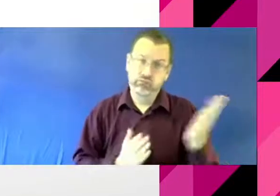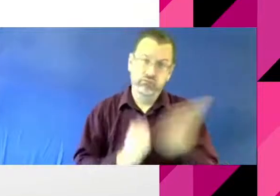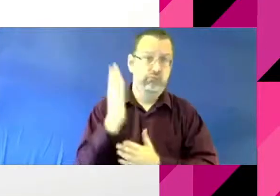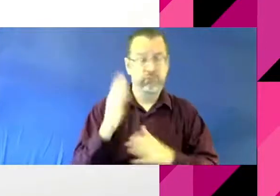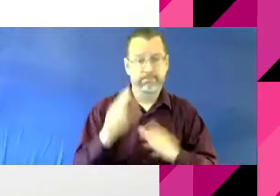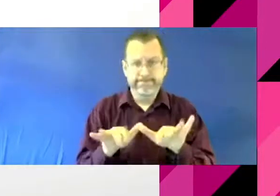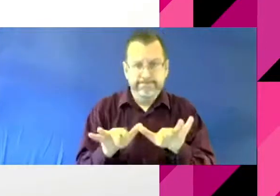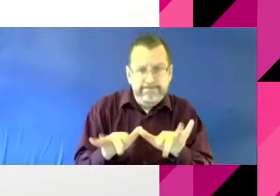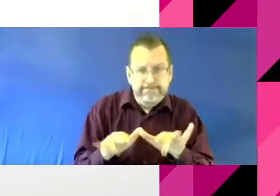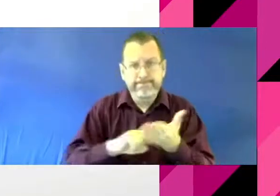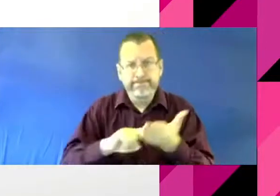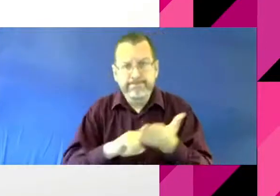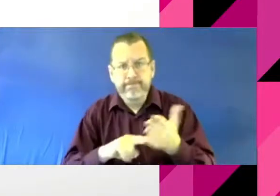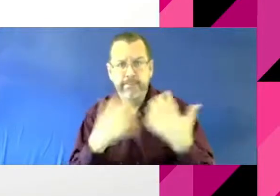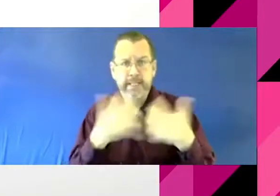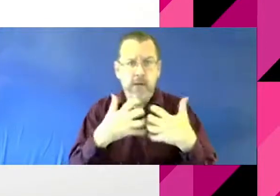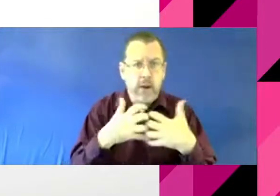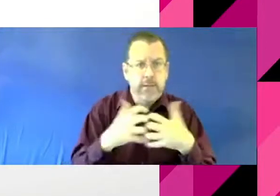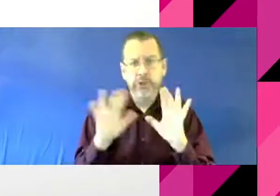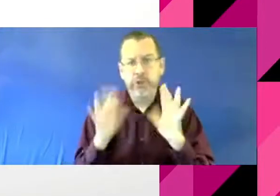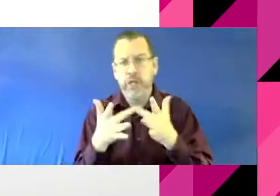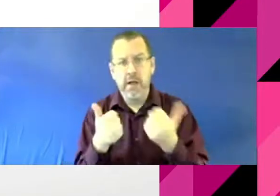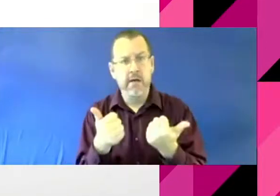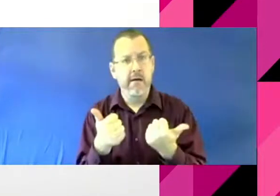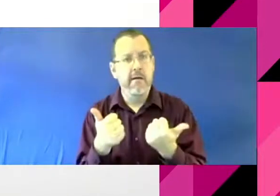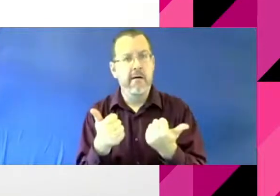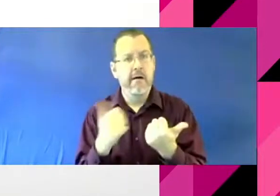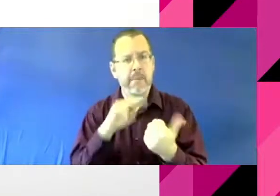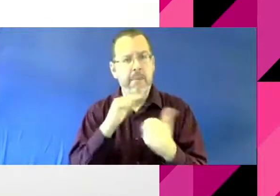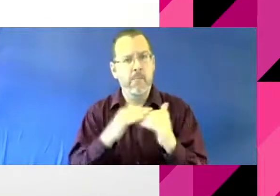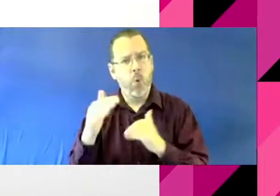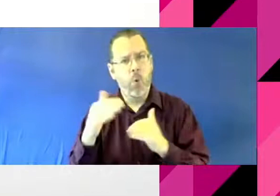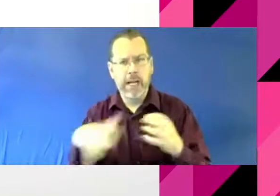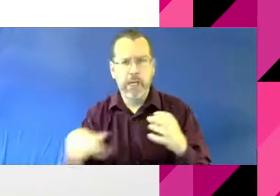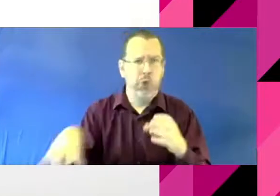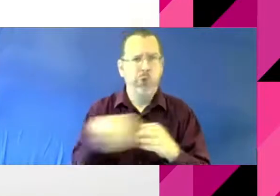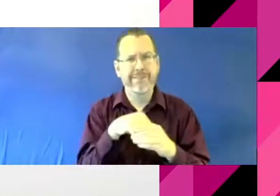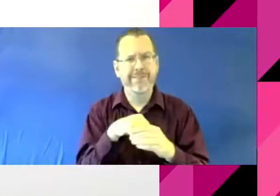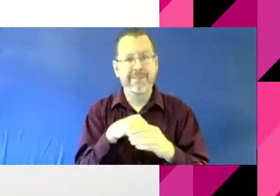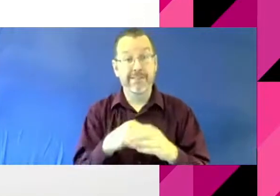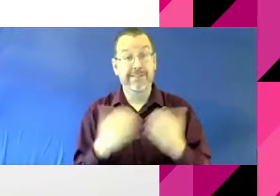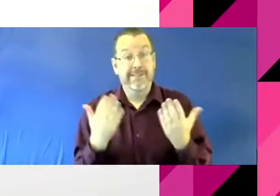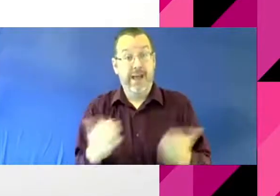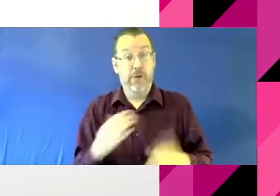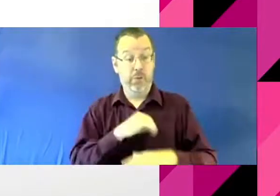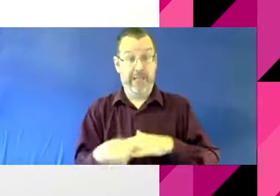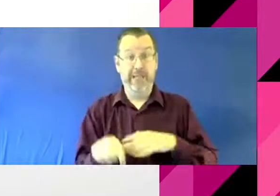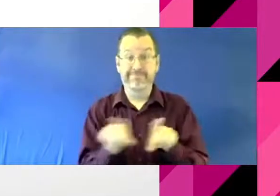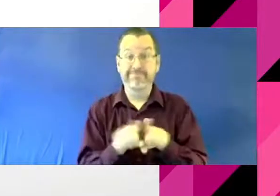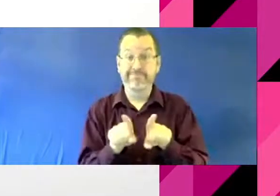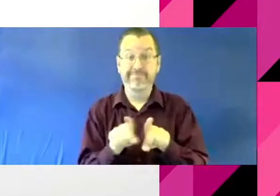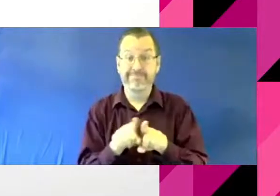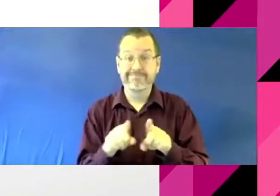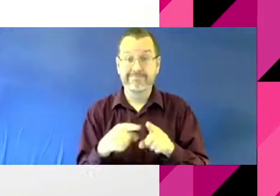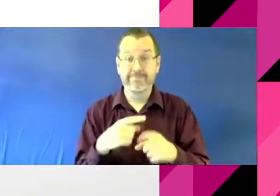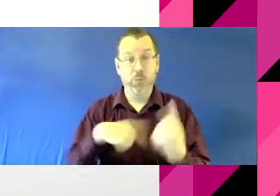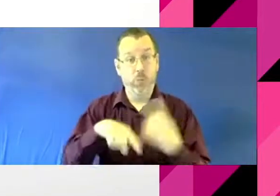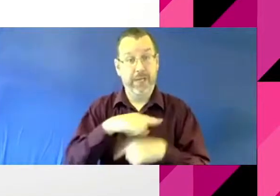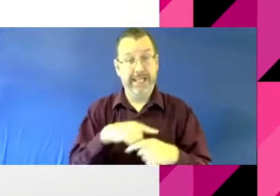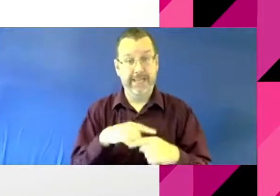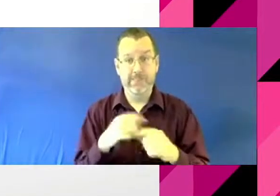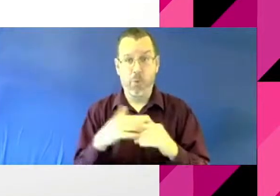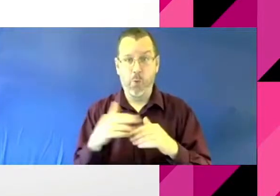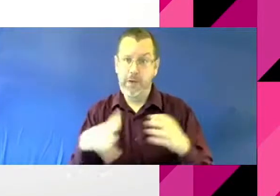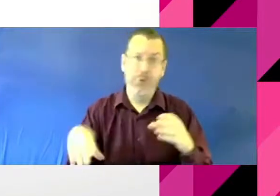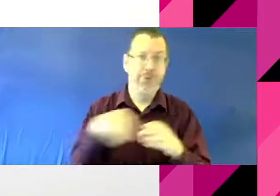of inclusion in the whole conversation. And here we are practicing it today. So I want to wish you the very, very best of